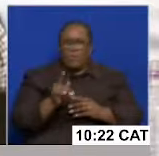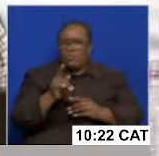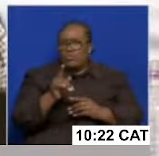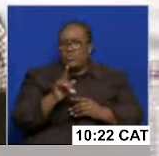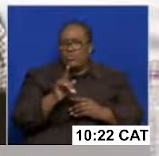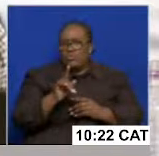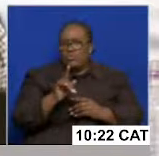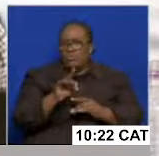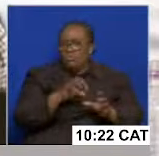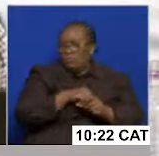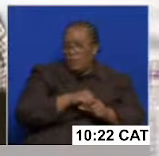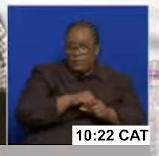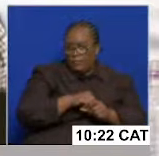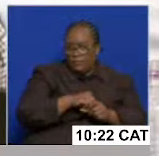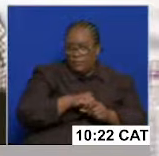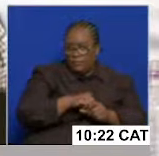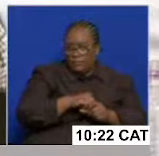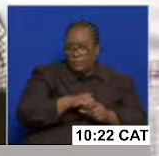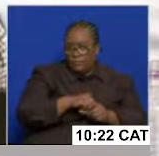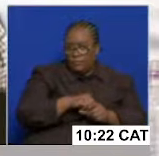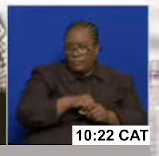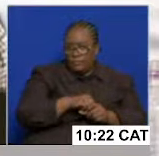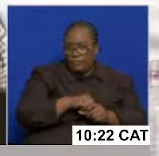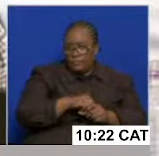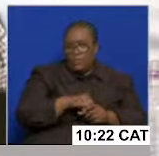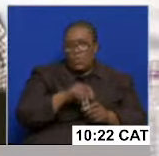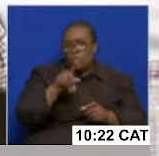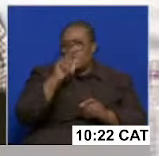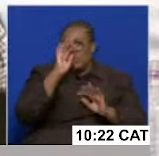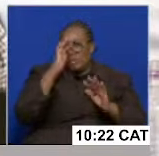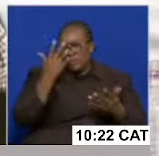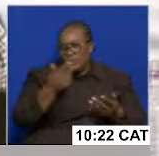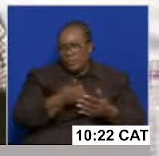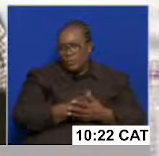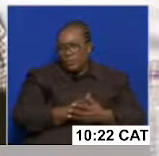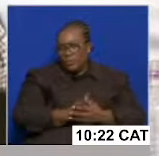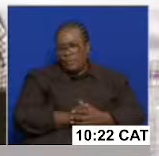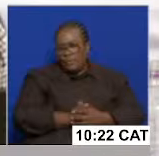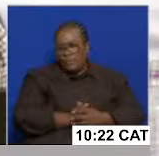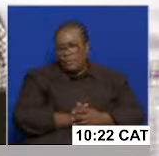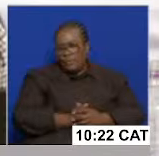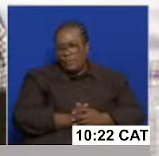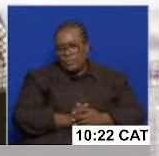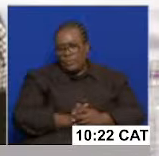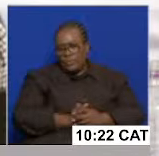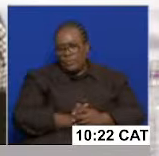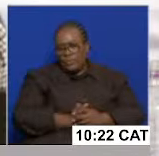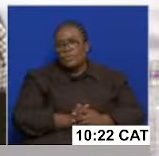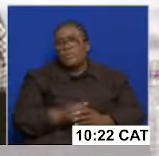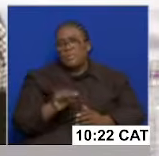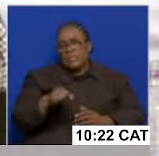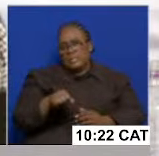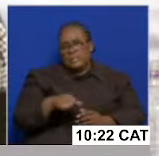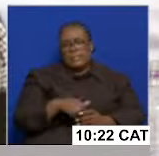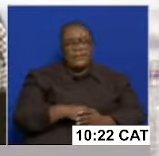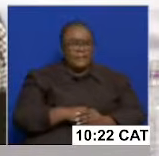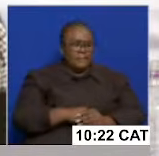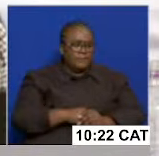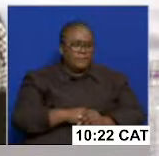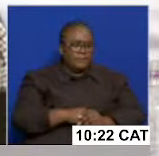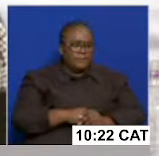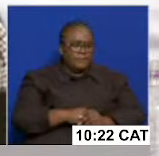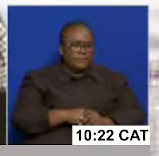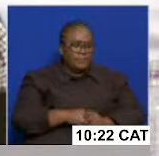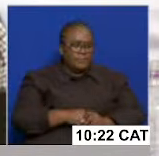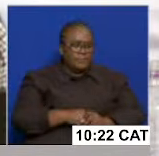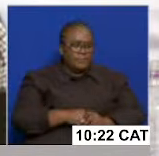saying that you didn't have much knowledge of that? Is that correct? Yes. And that yes. you left the practicalities,